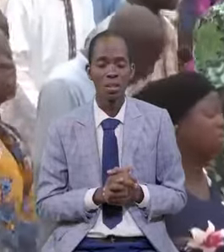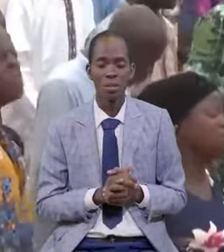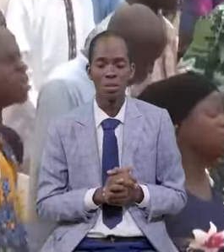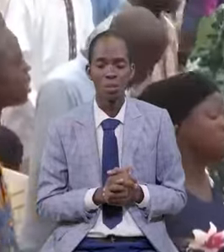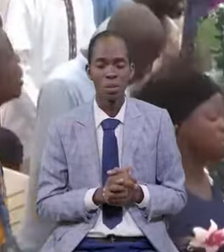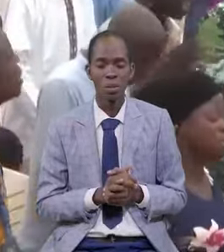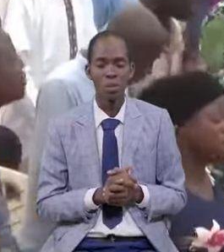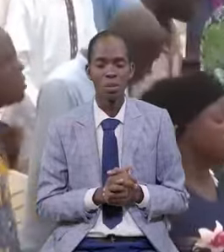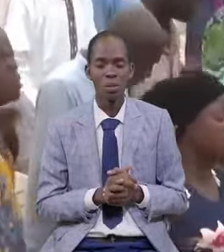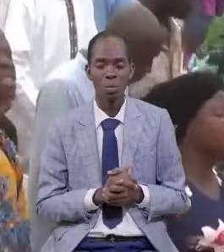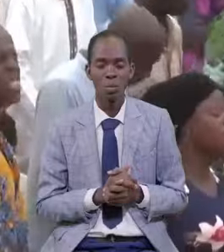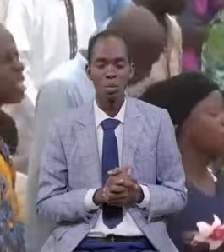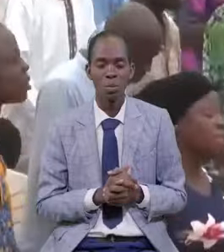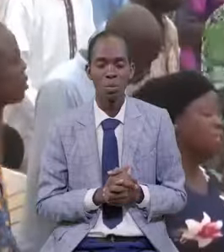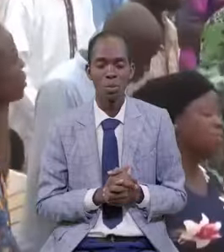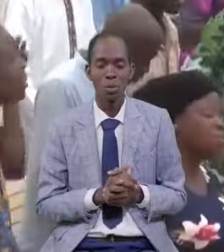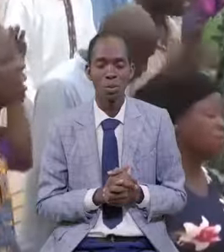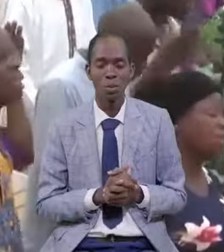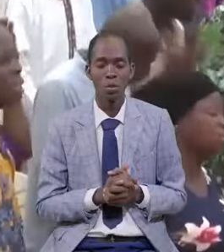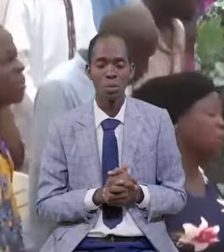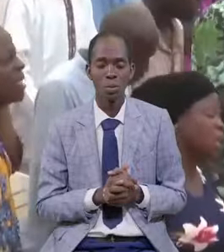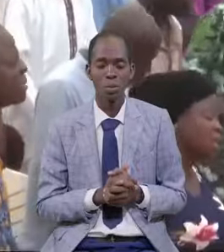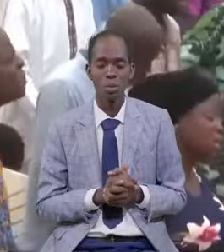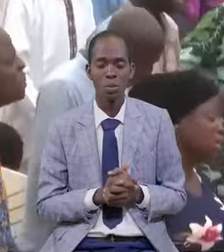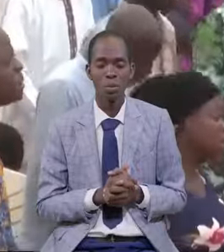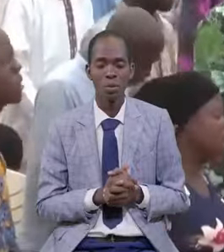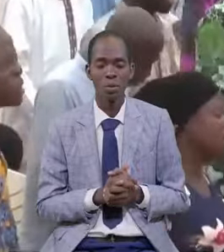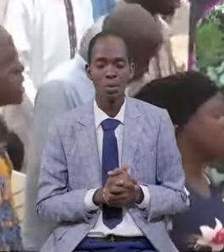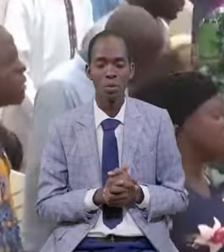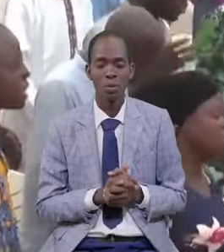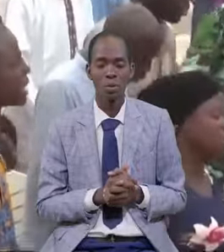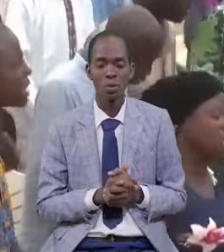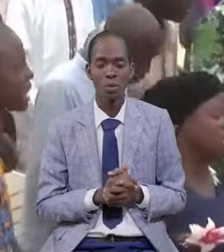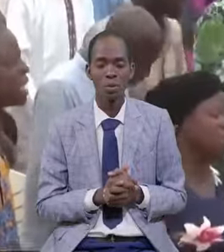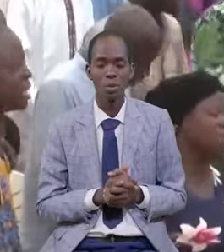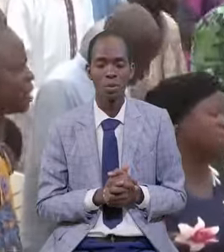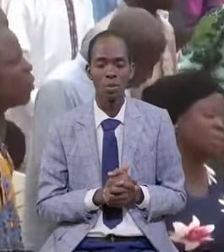have Clear Sight